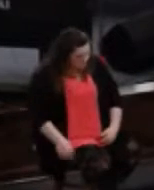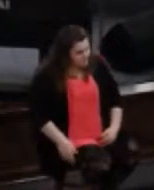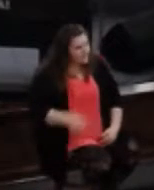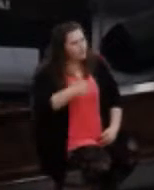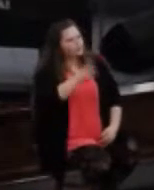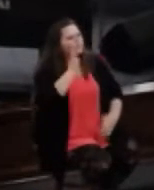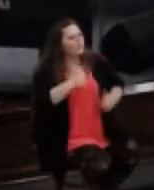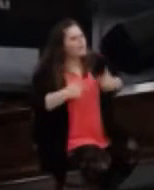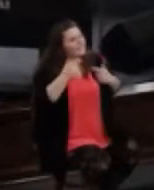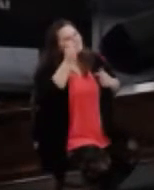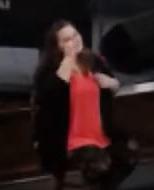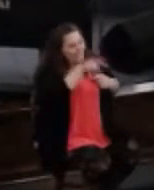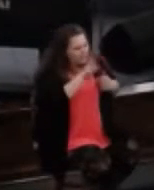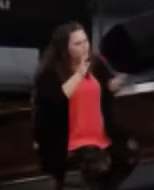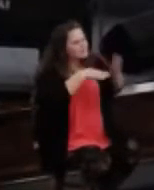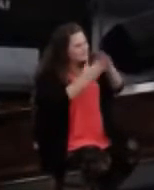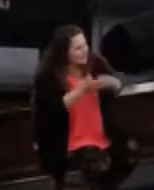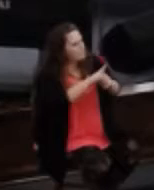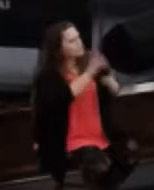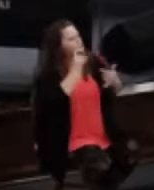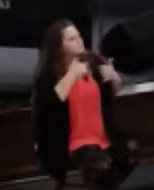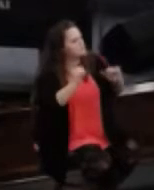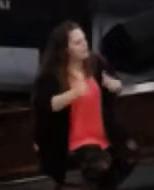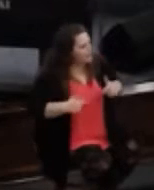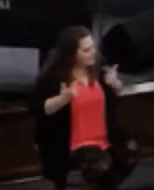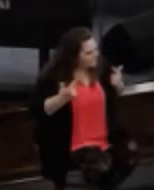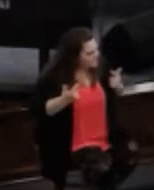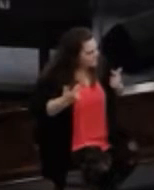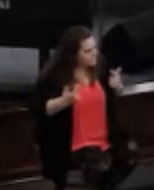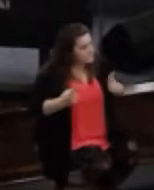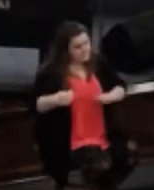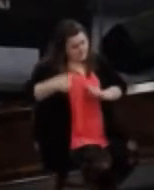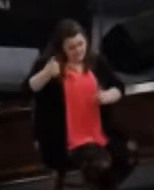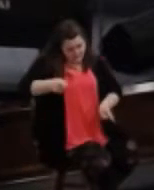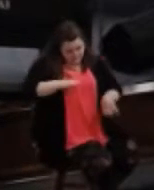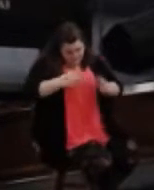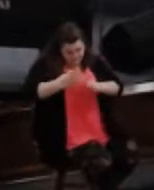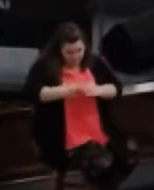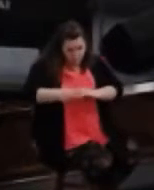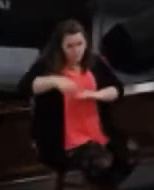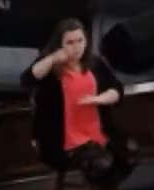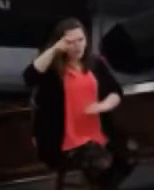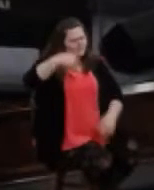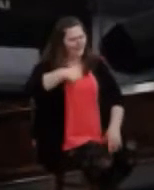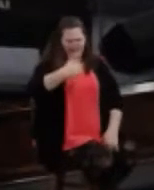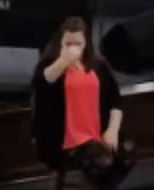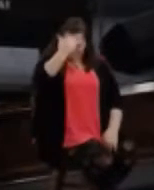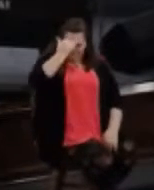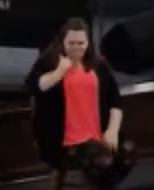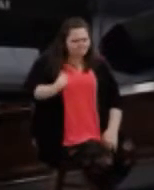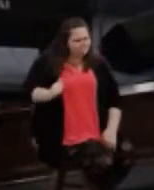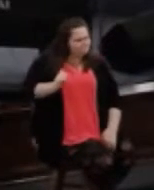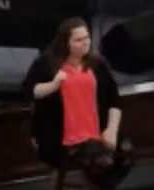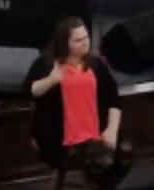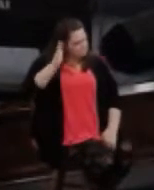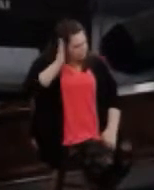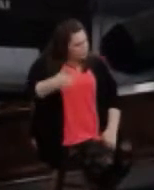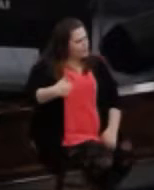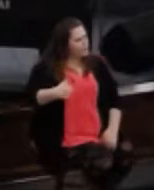die." So because Jesus rose from the dead, I know I will too.